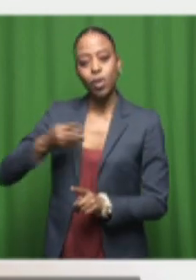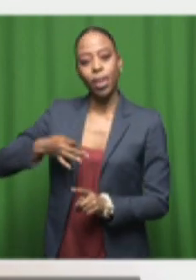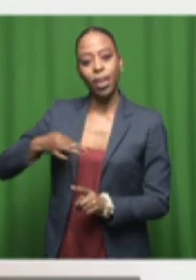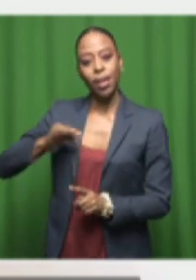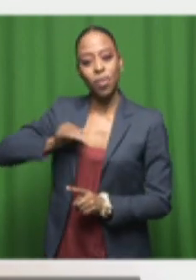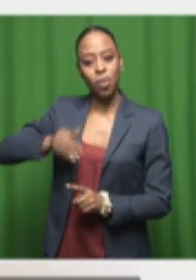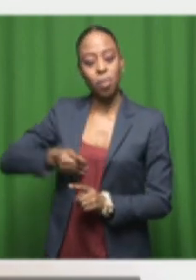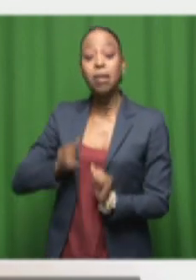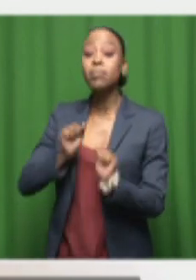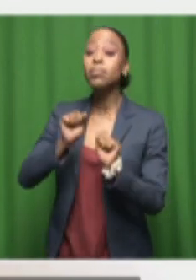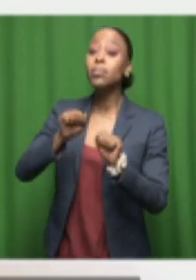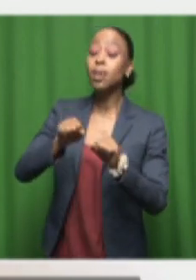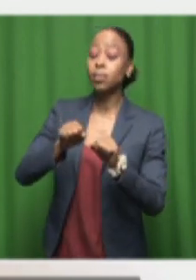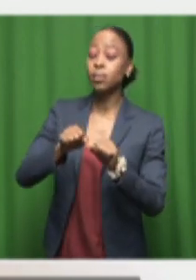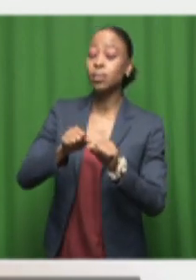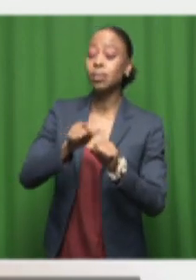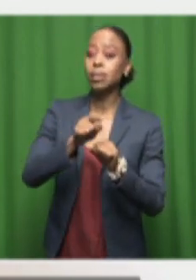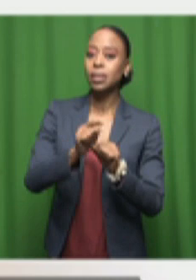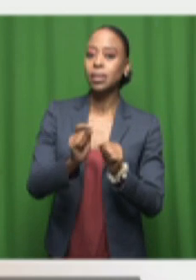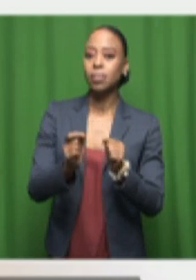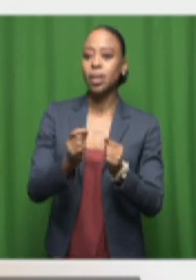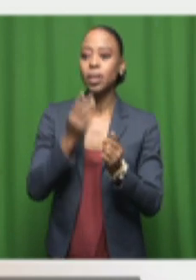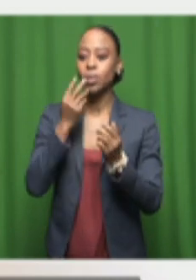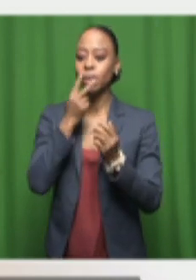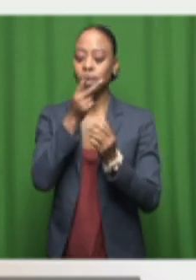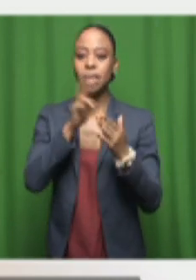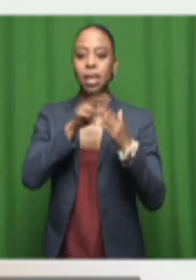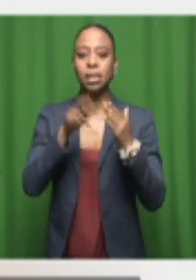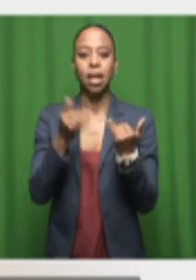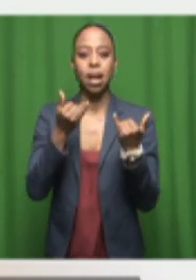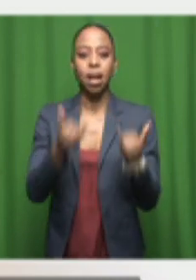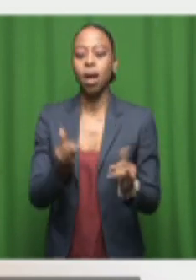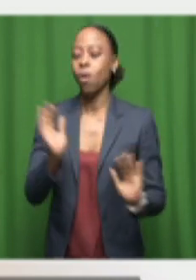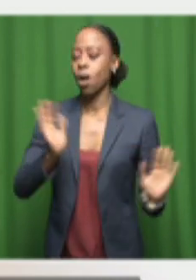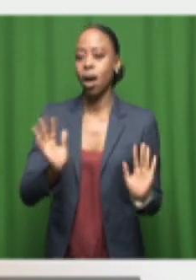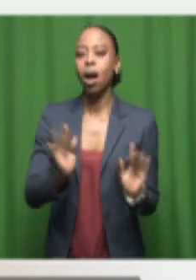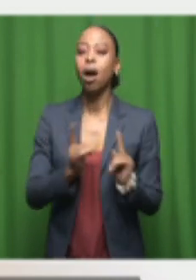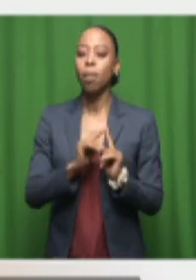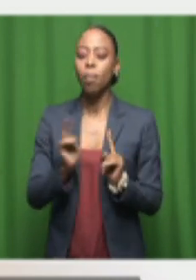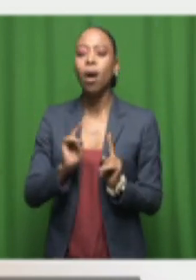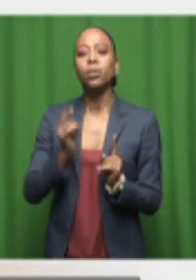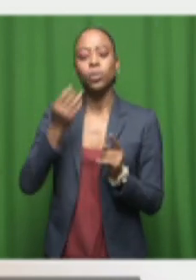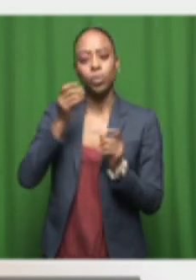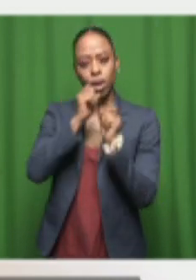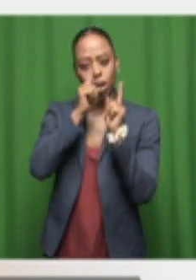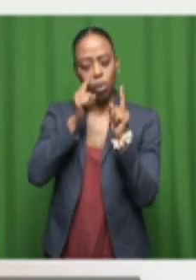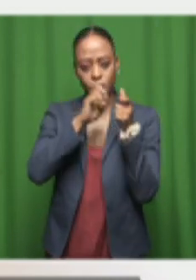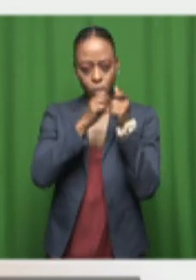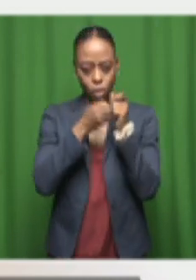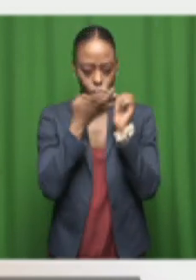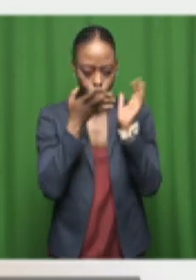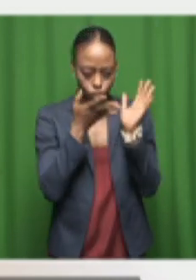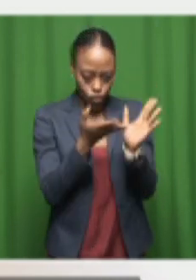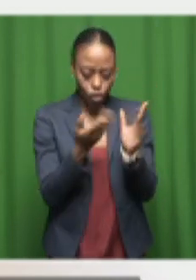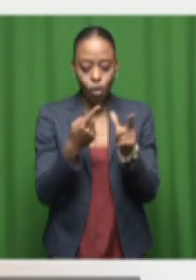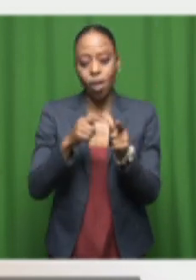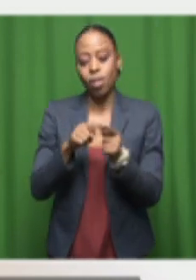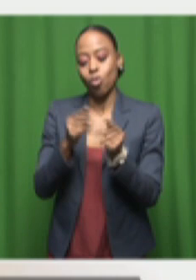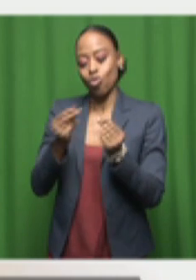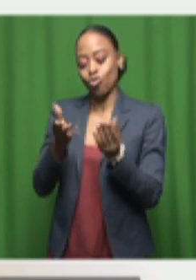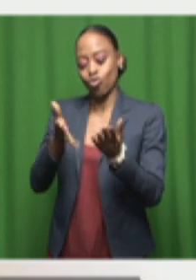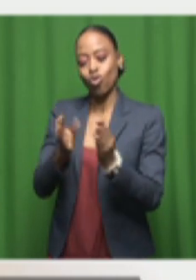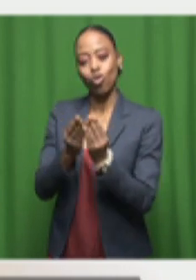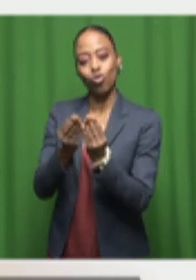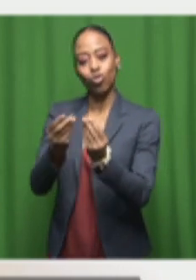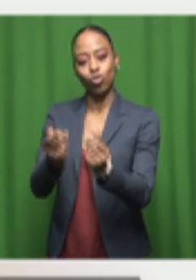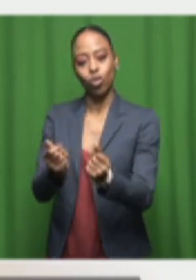women. Yes, it will take time for them to yield fruit, but we are aware of the problem, and our